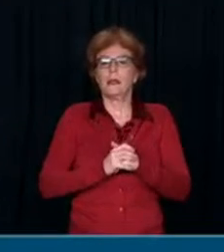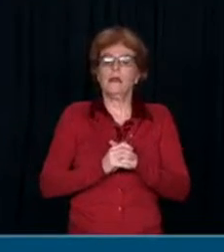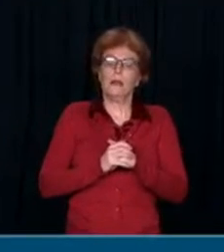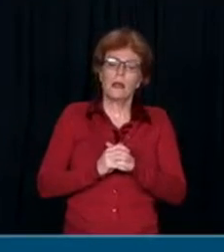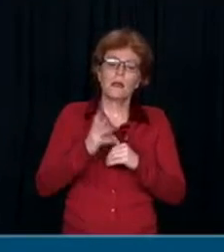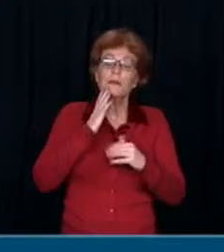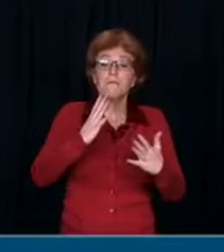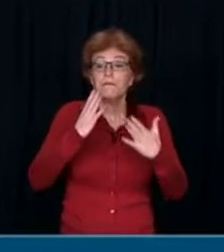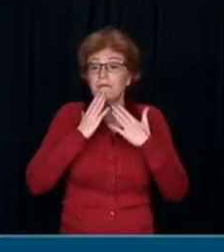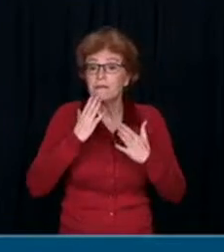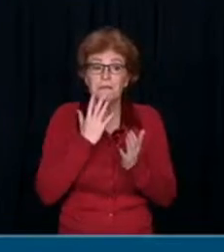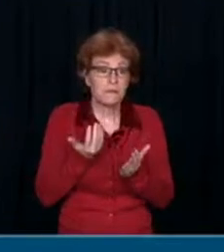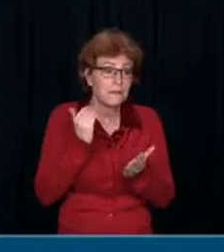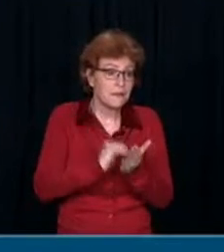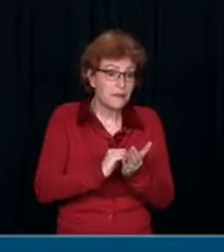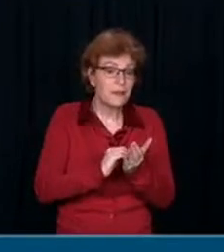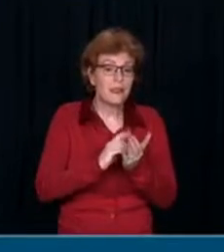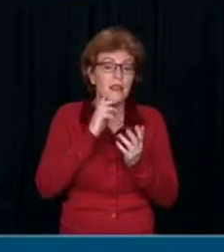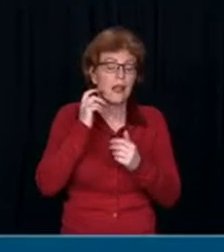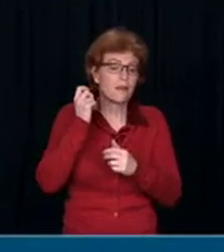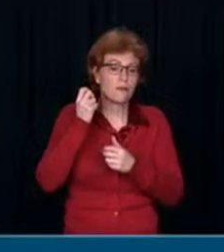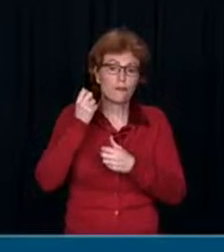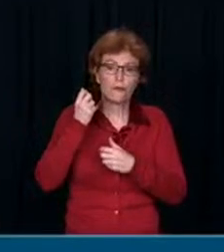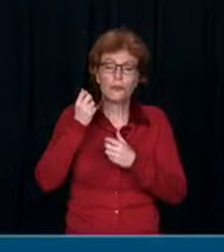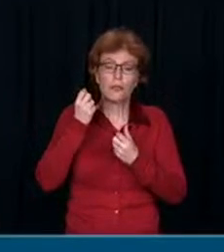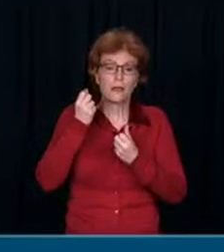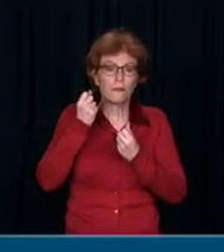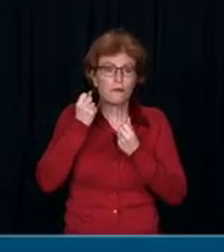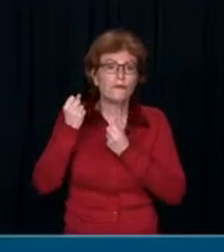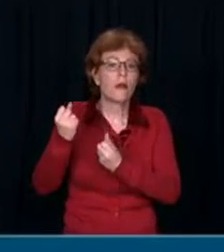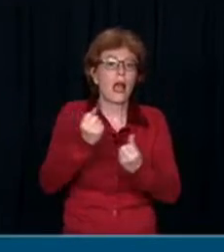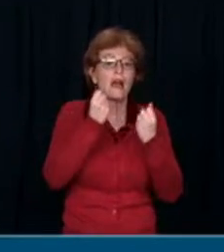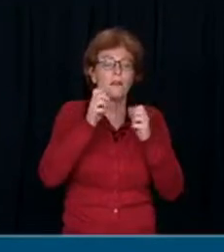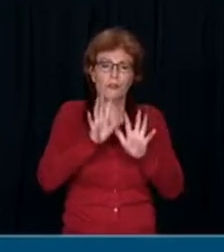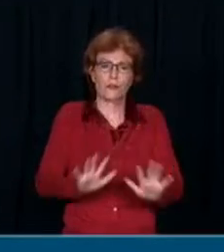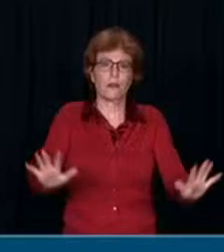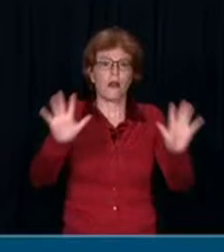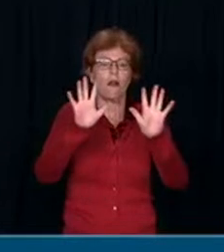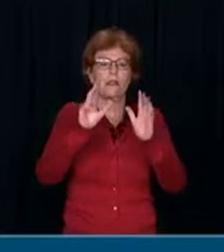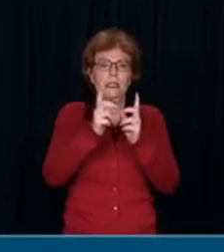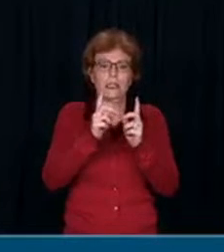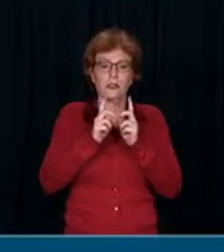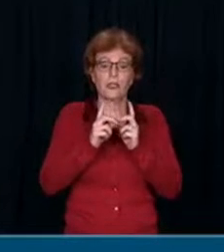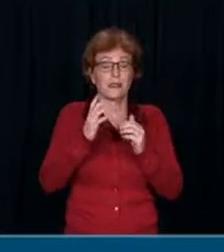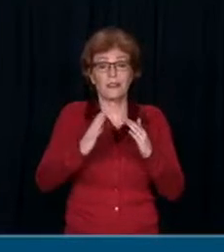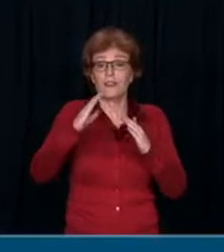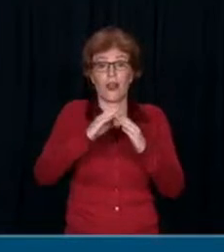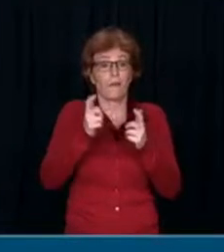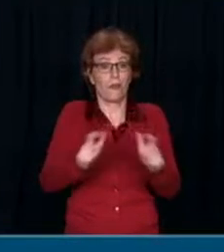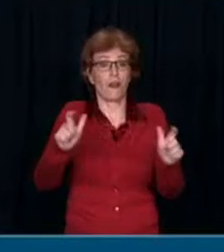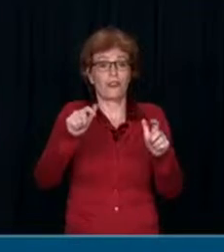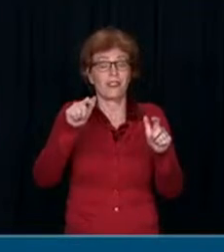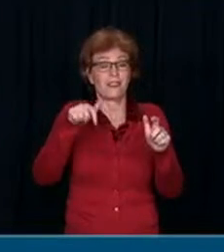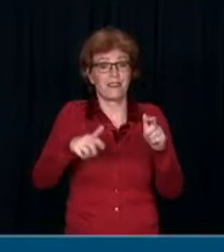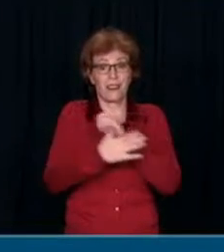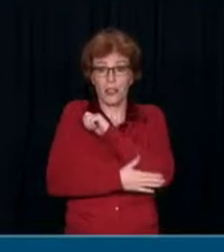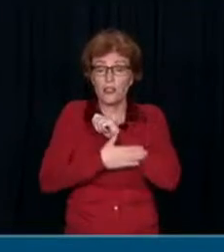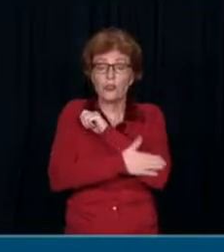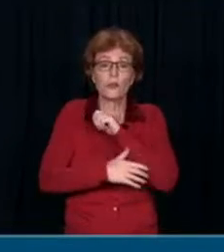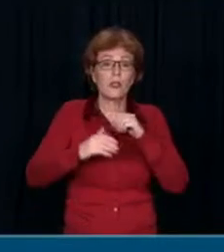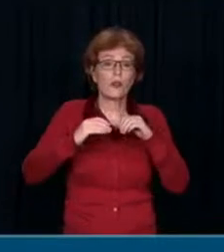just say thank you again. I have traveled this large district. It's one of the largest in the country. It's